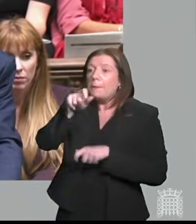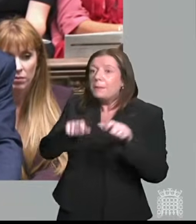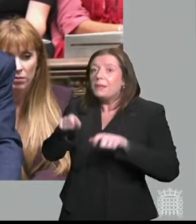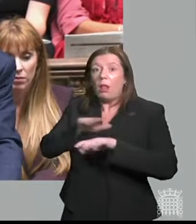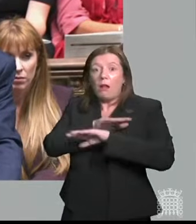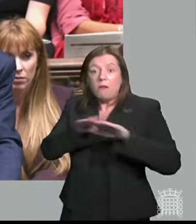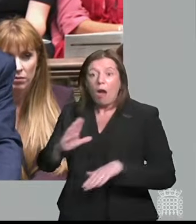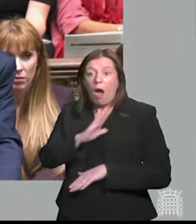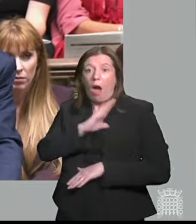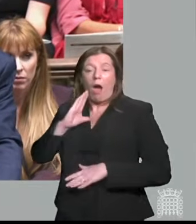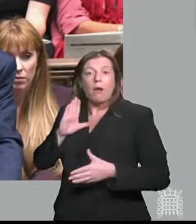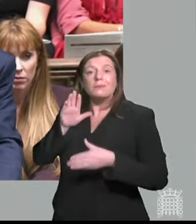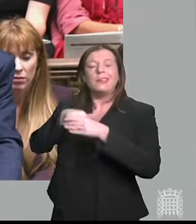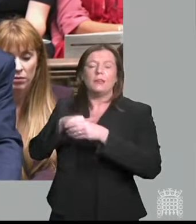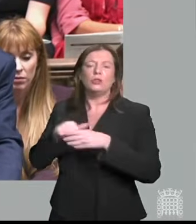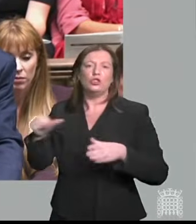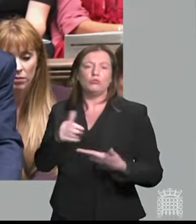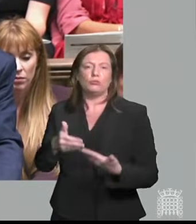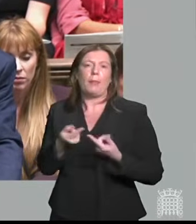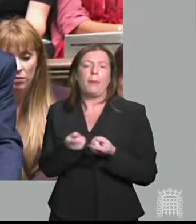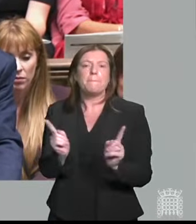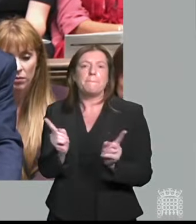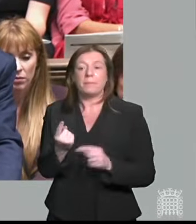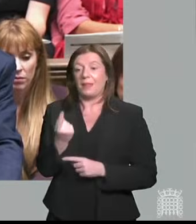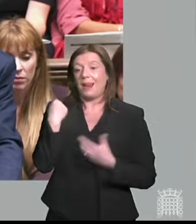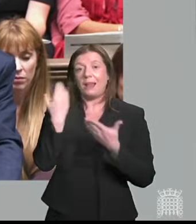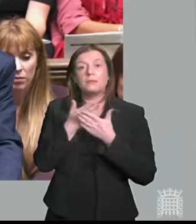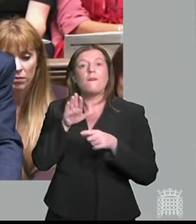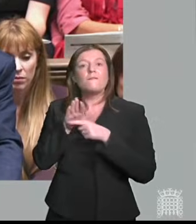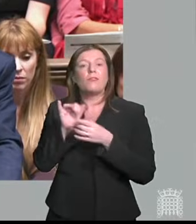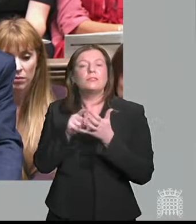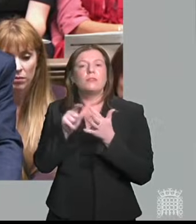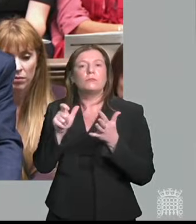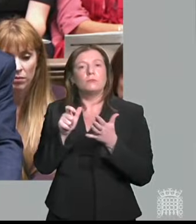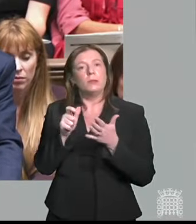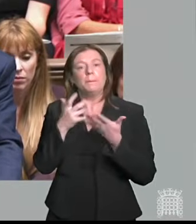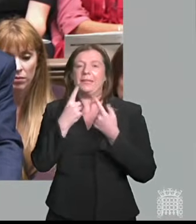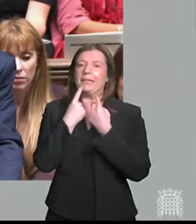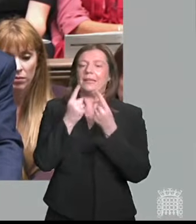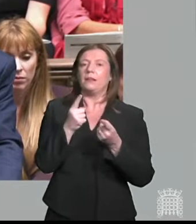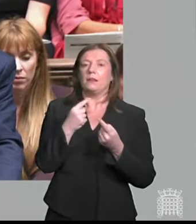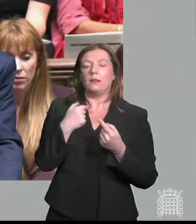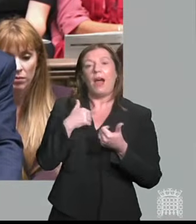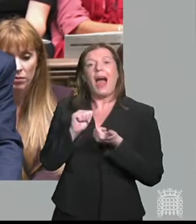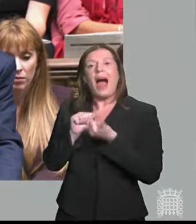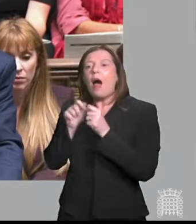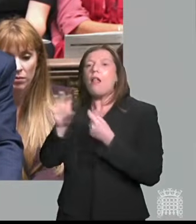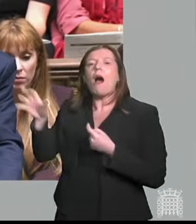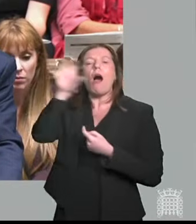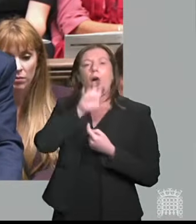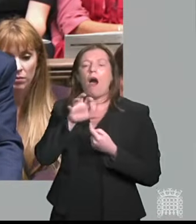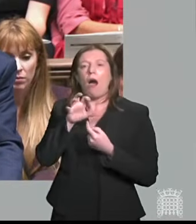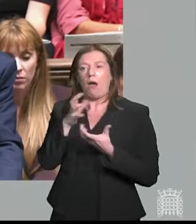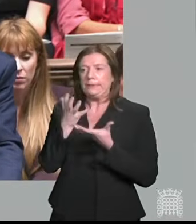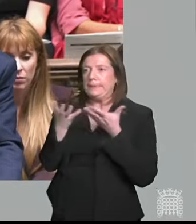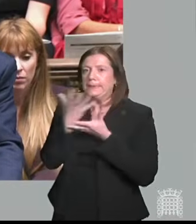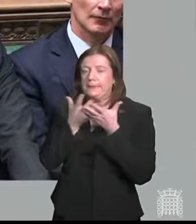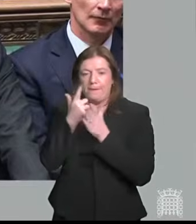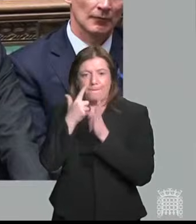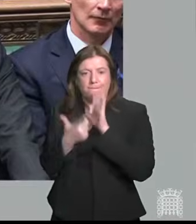be protected. Last night, the Foreign Secretary said the UK will work with our allies to find out what has